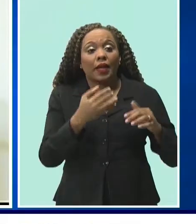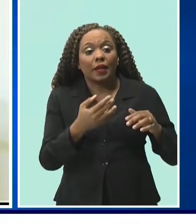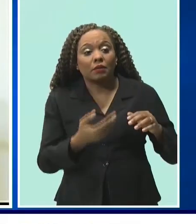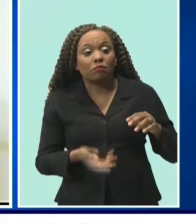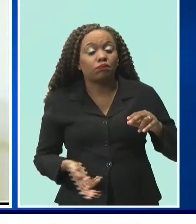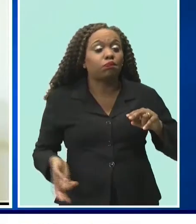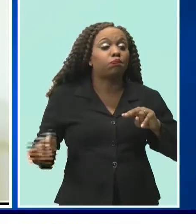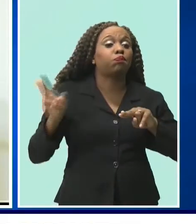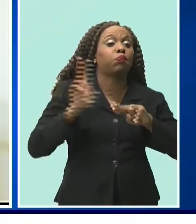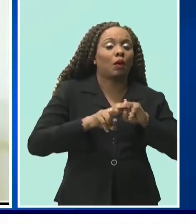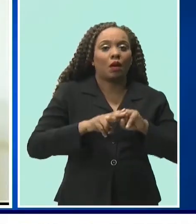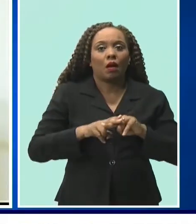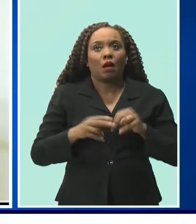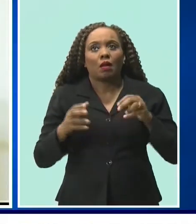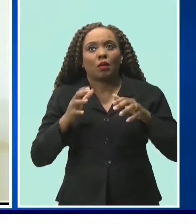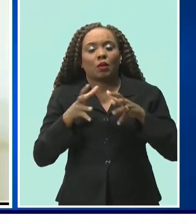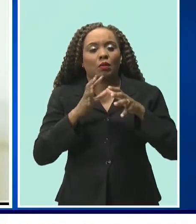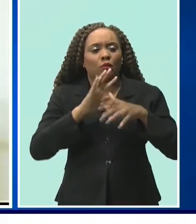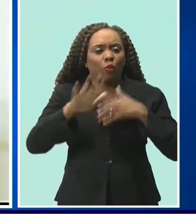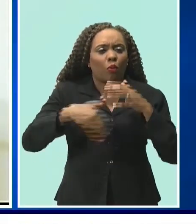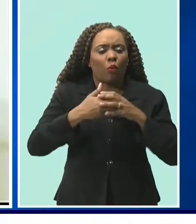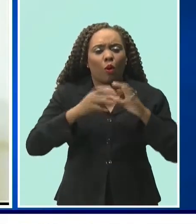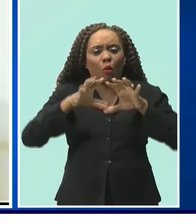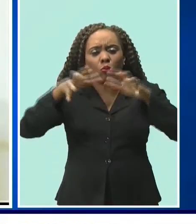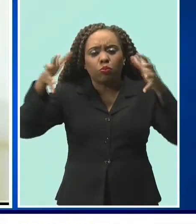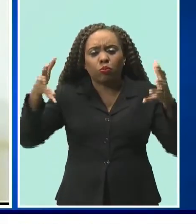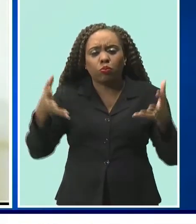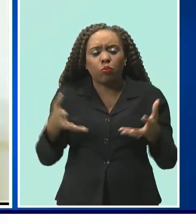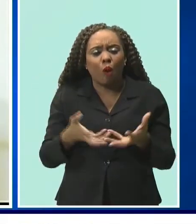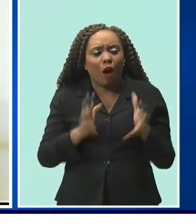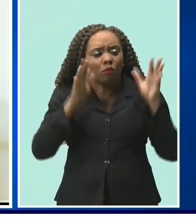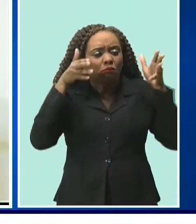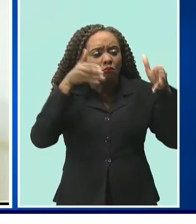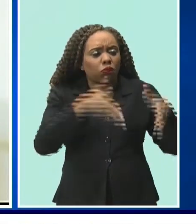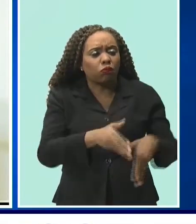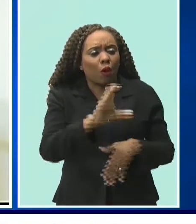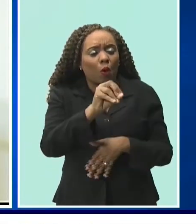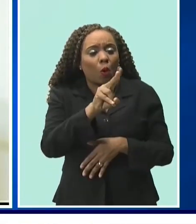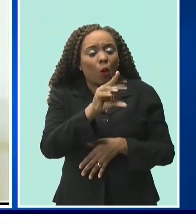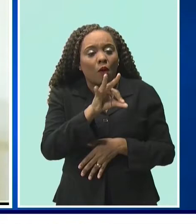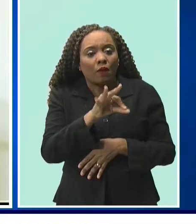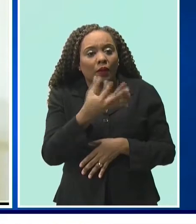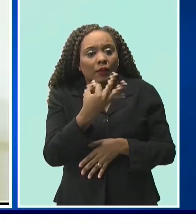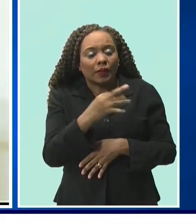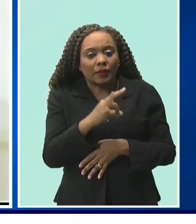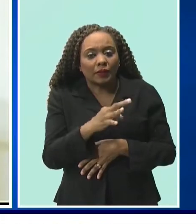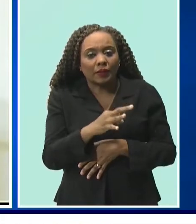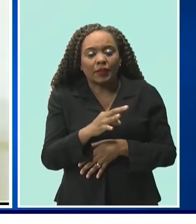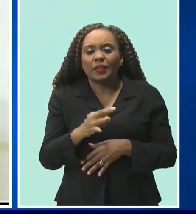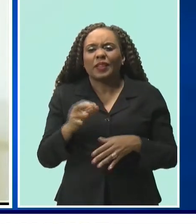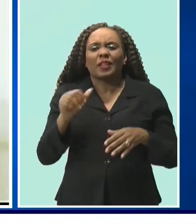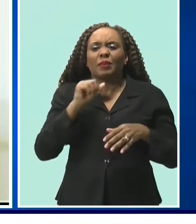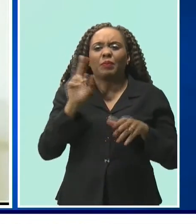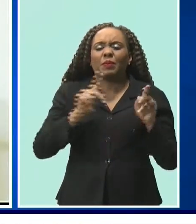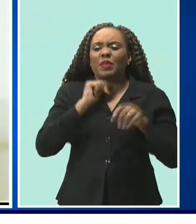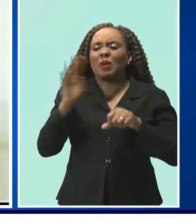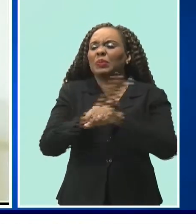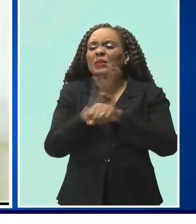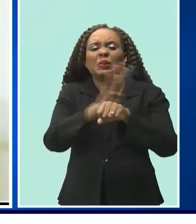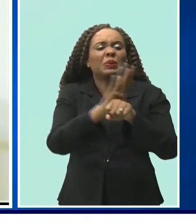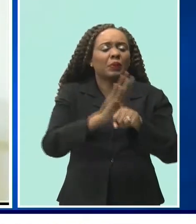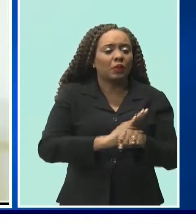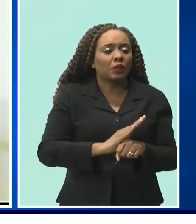the attention of the entire world because the world was not busy running and making money